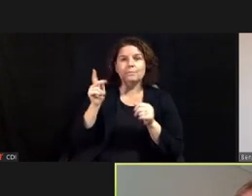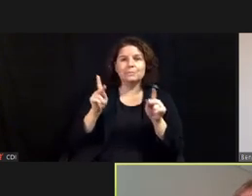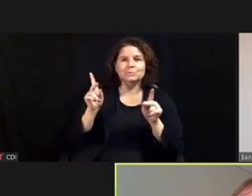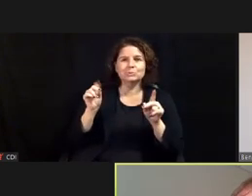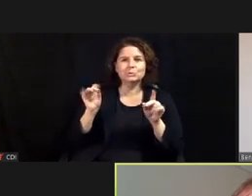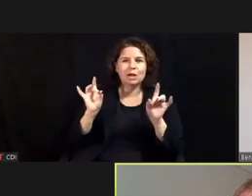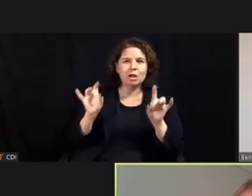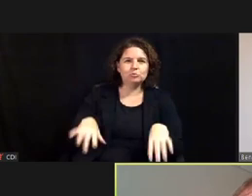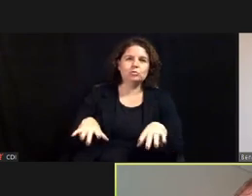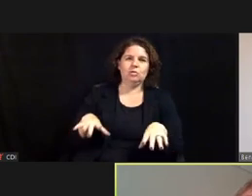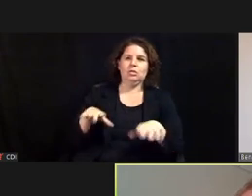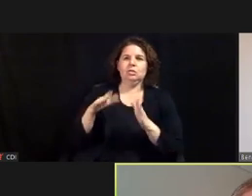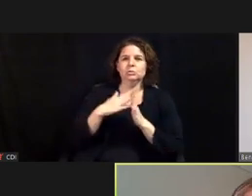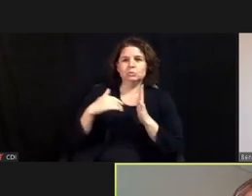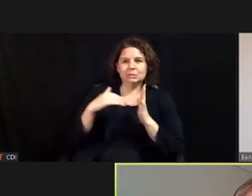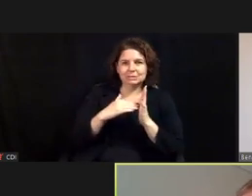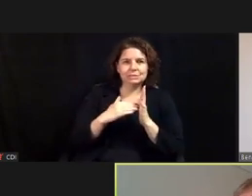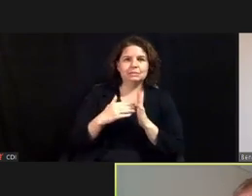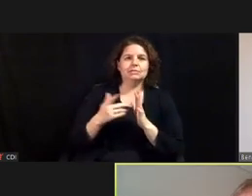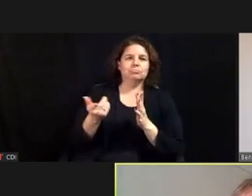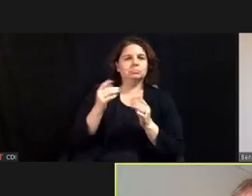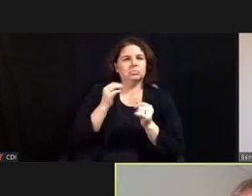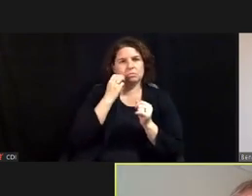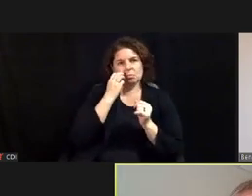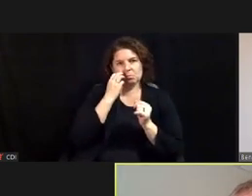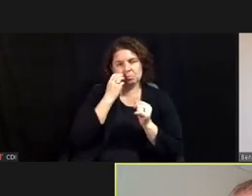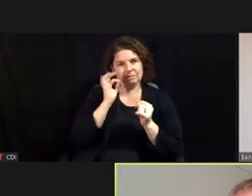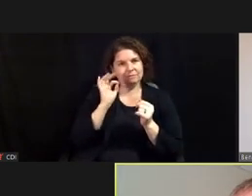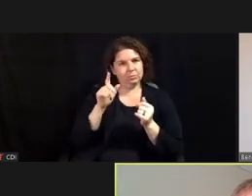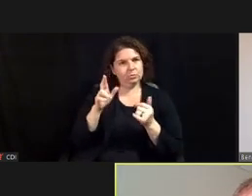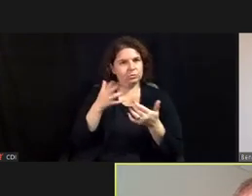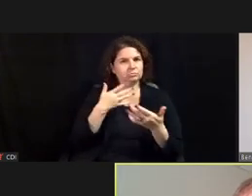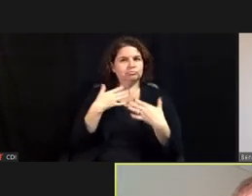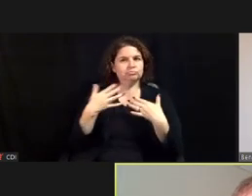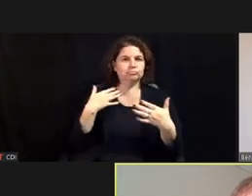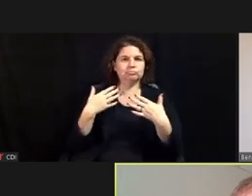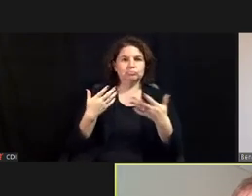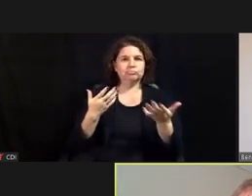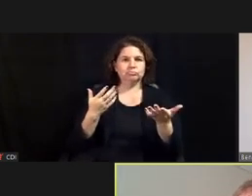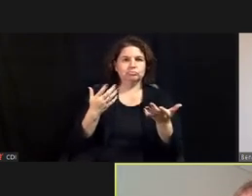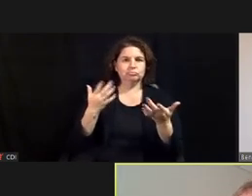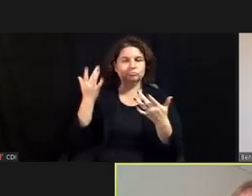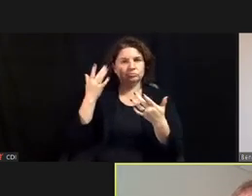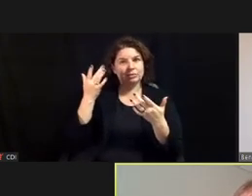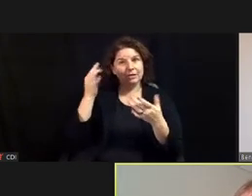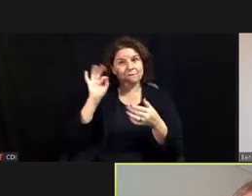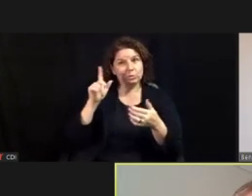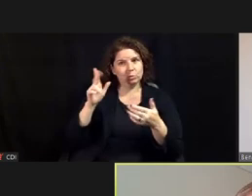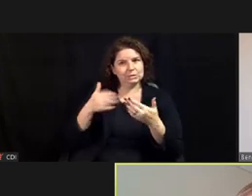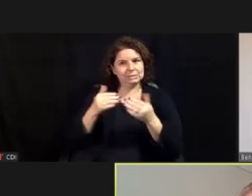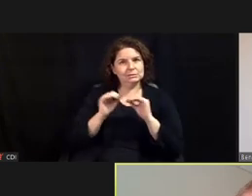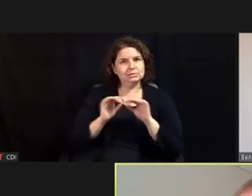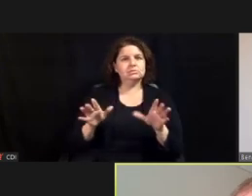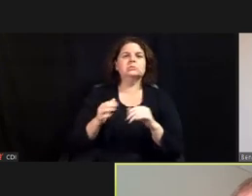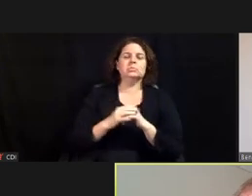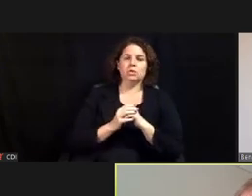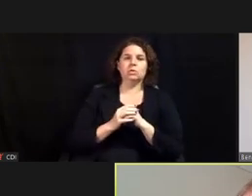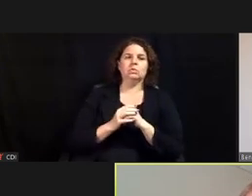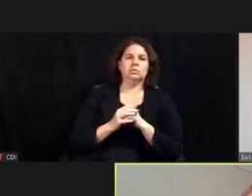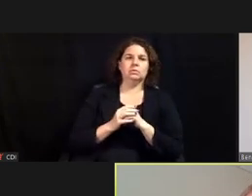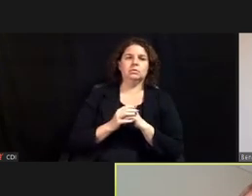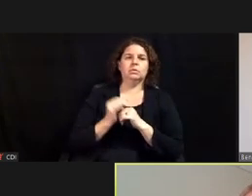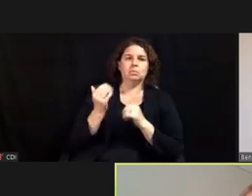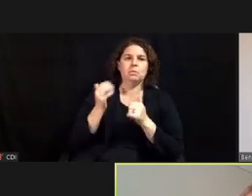those communities. It's a respiratory virus transmitted in very similar fashion. So we can look forward to maybe some of that benefit, but the last thing we